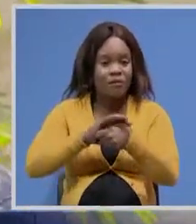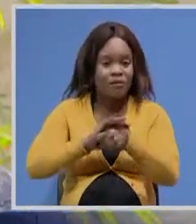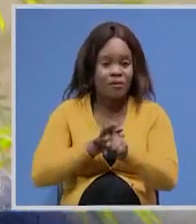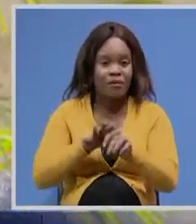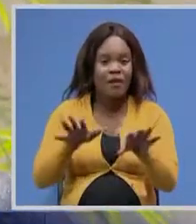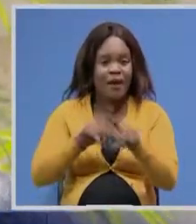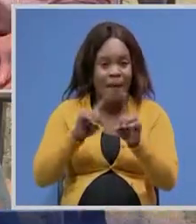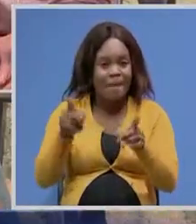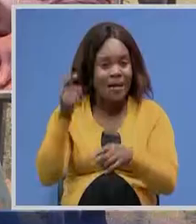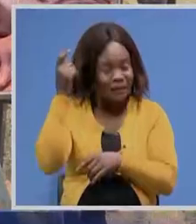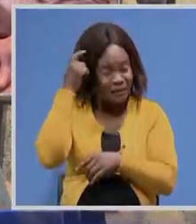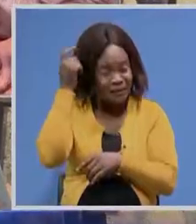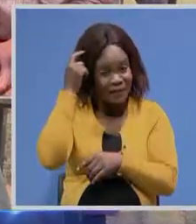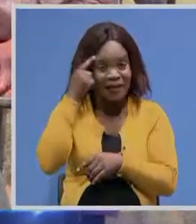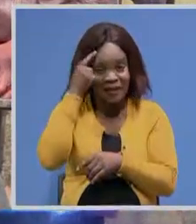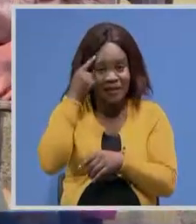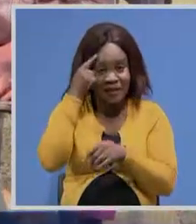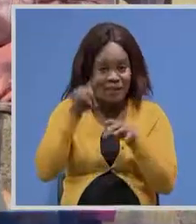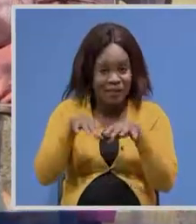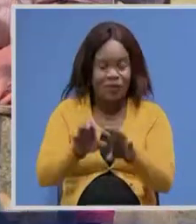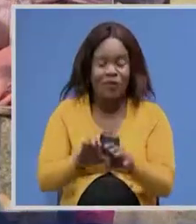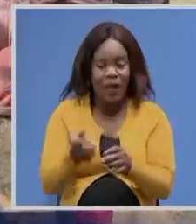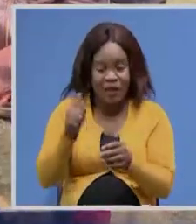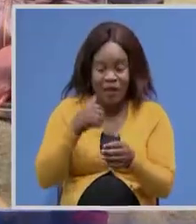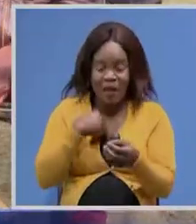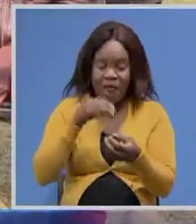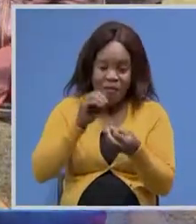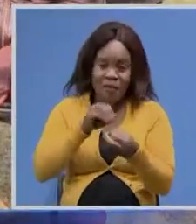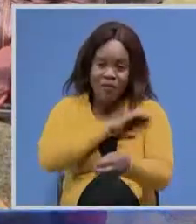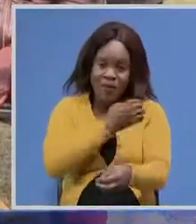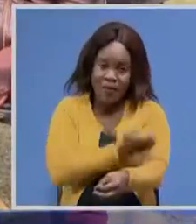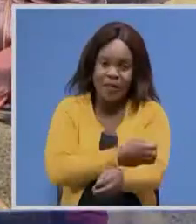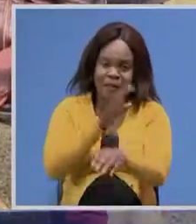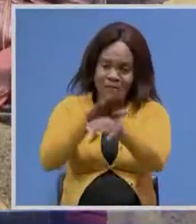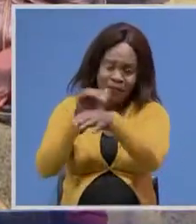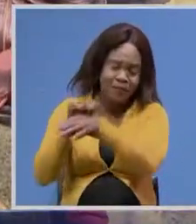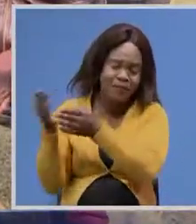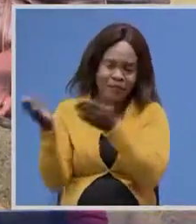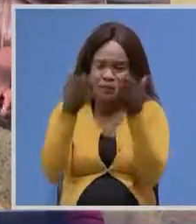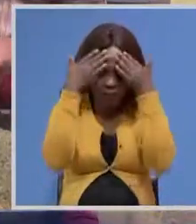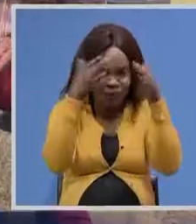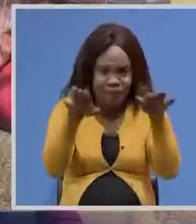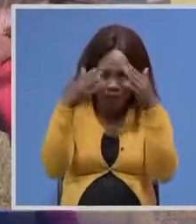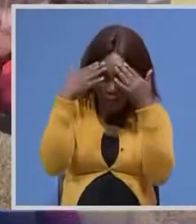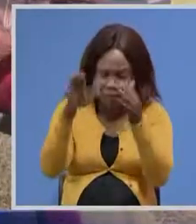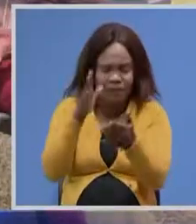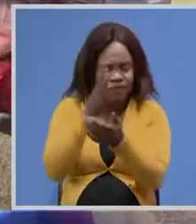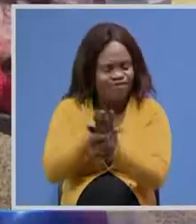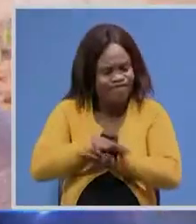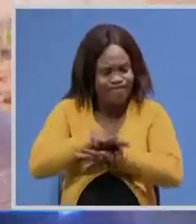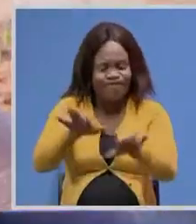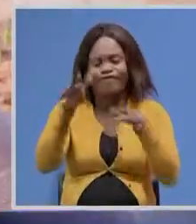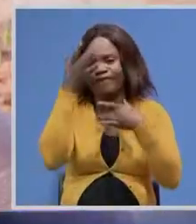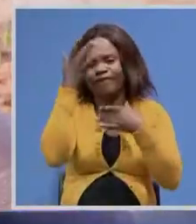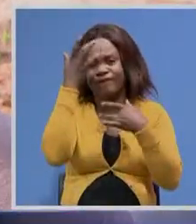in his mind. Mr. Mpundu has called for concerted efforts among stakeholders in raising awareness and stopping the spread of the